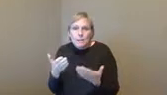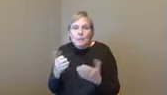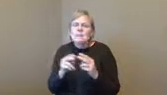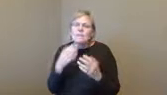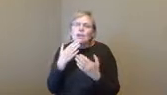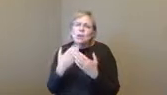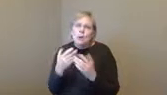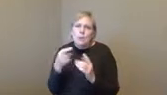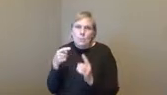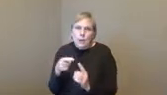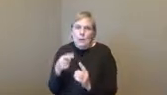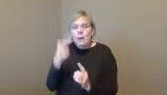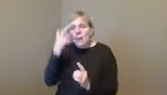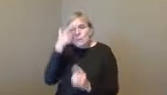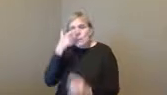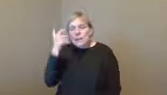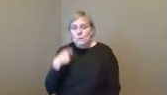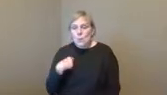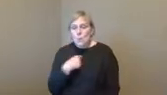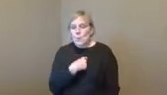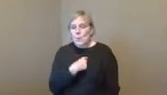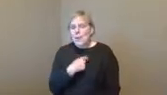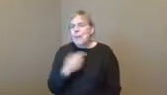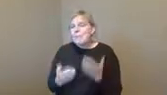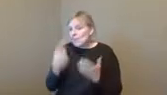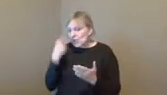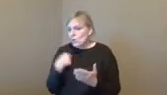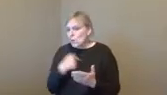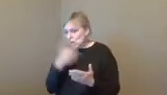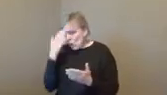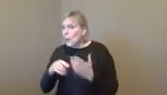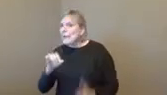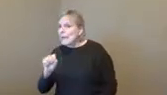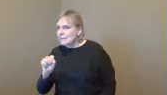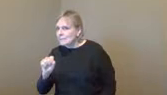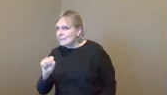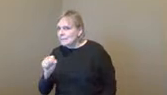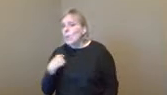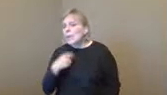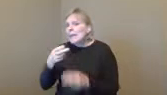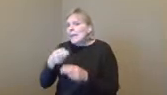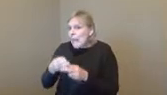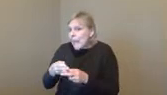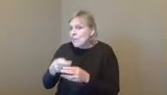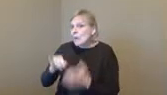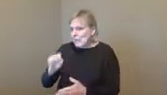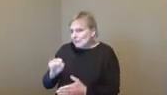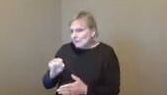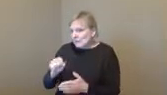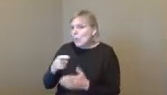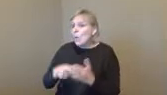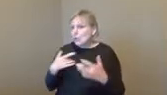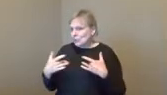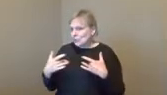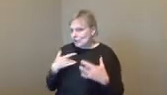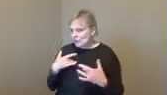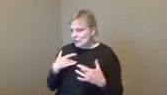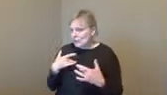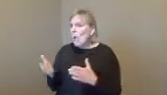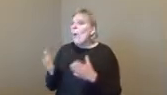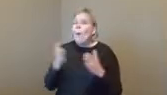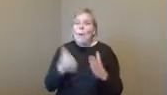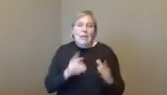good point, because, we may think we know what it is, and we can name what that is and what the concerns are around, or